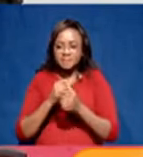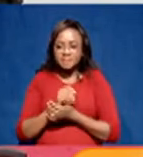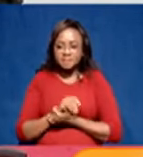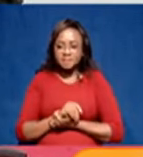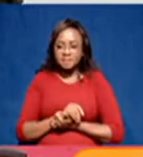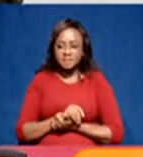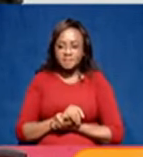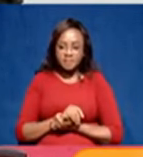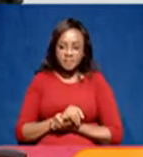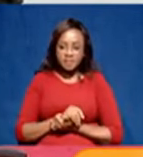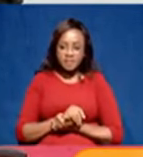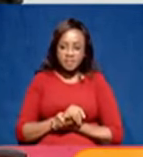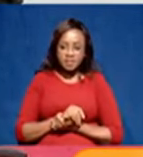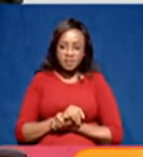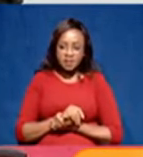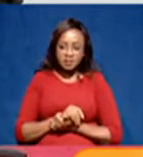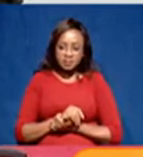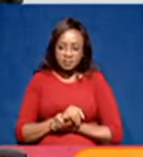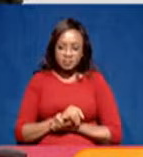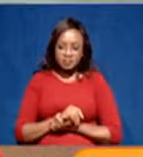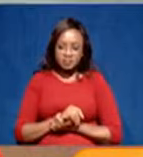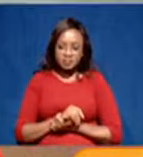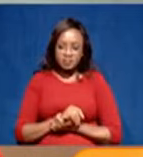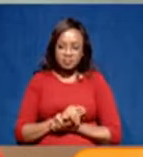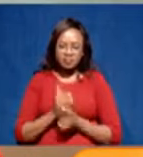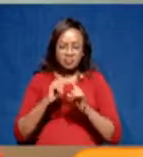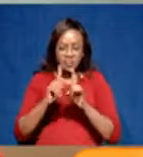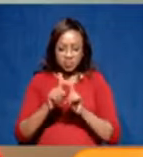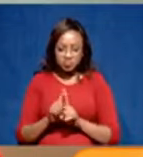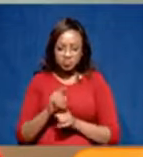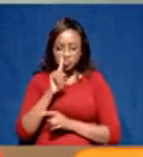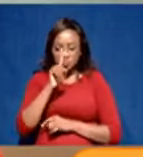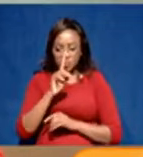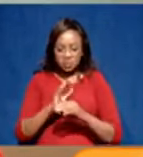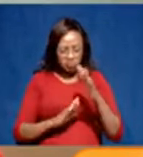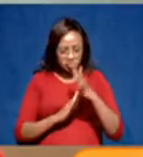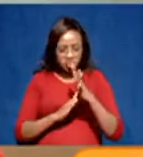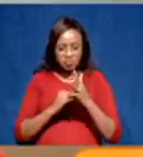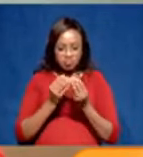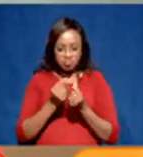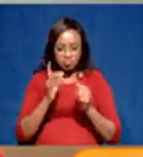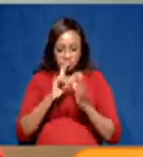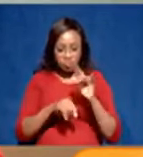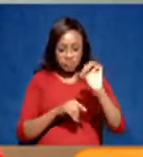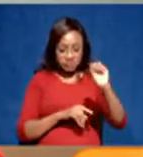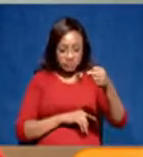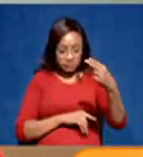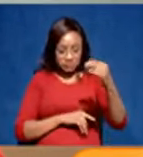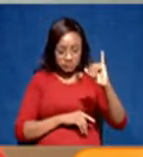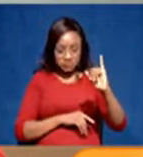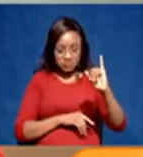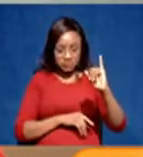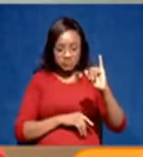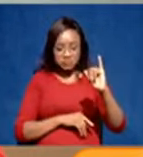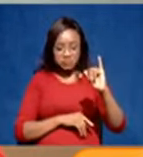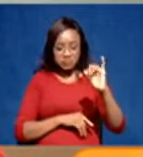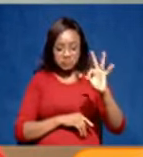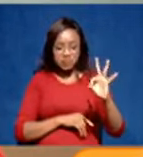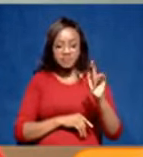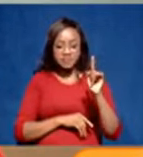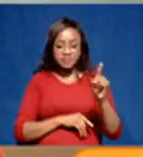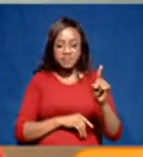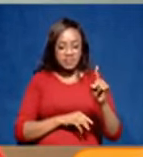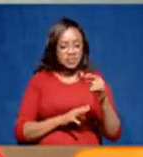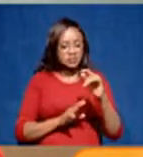adequate. But again, the most important thing that we are introducing this is that Social Health Authority is